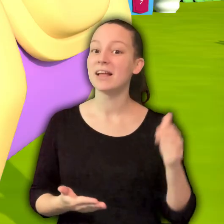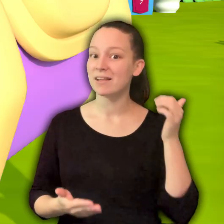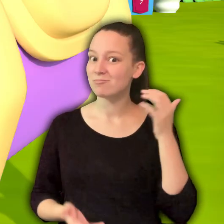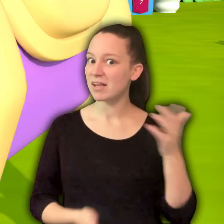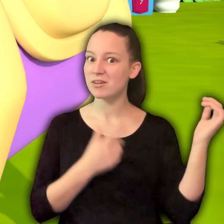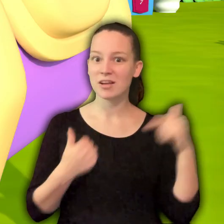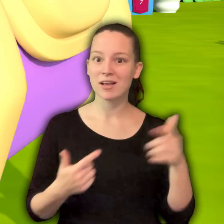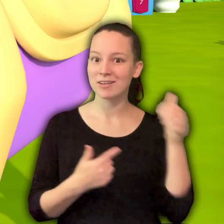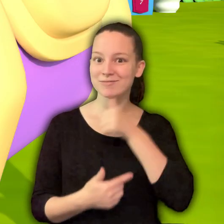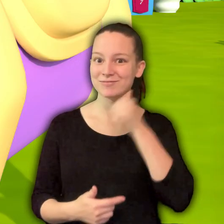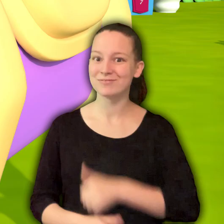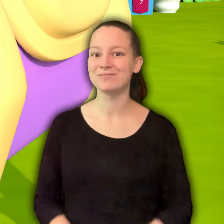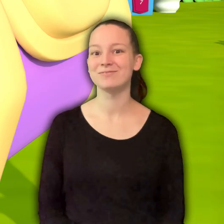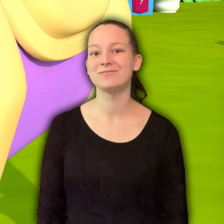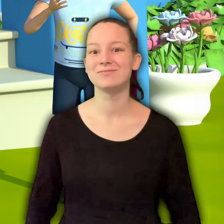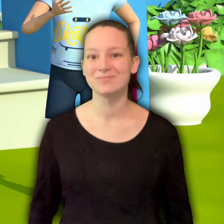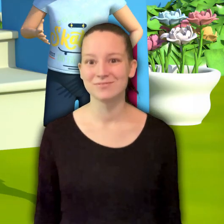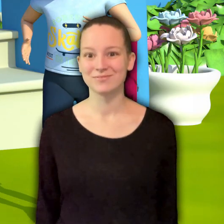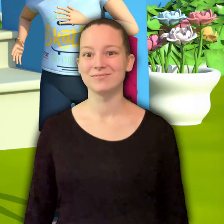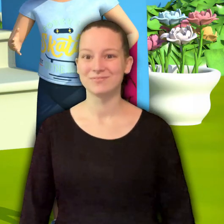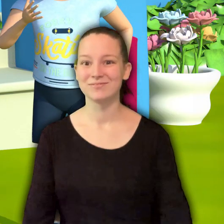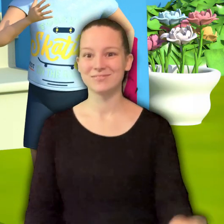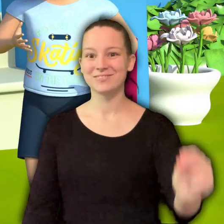mail, back on every day